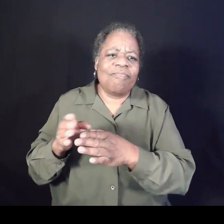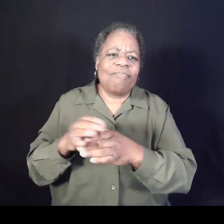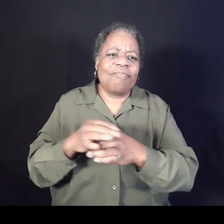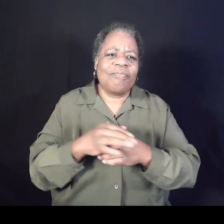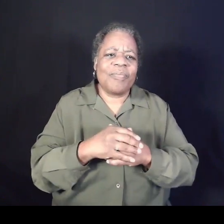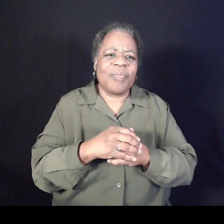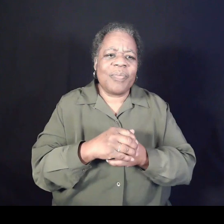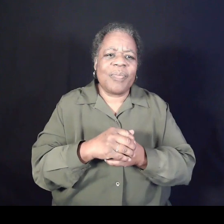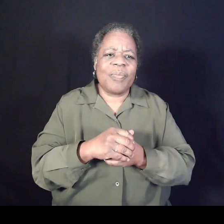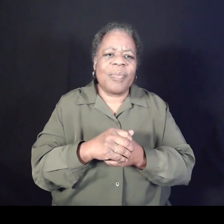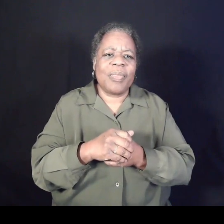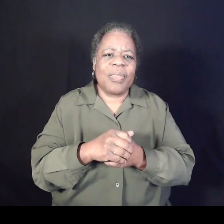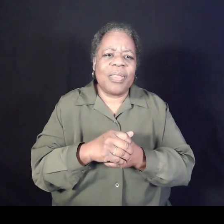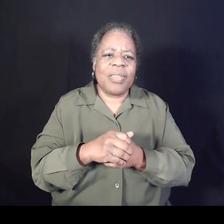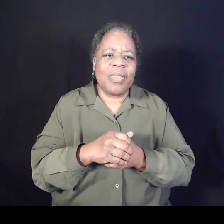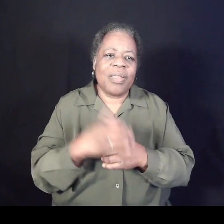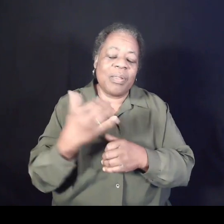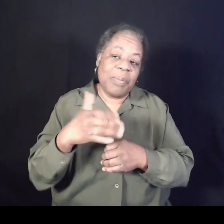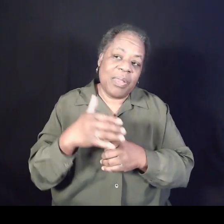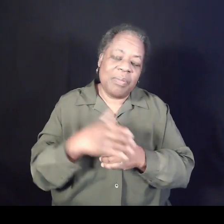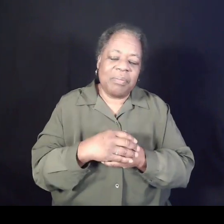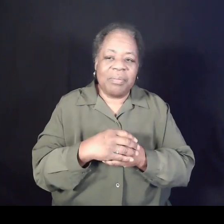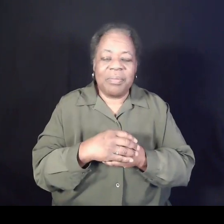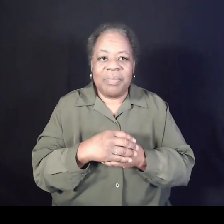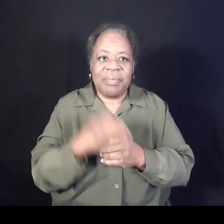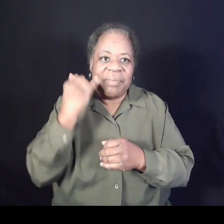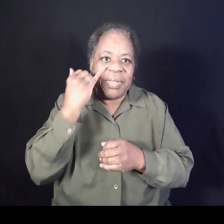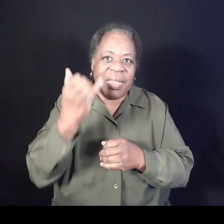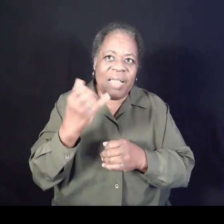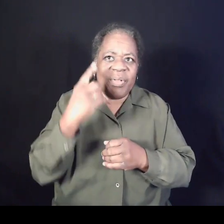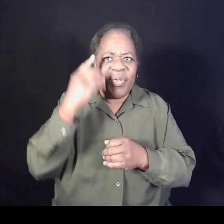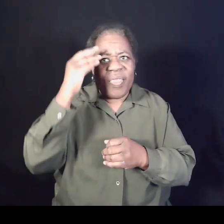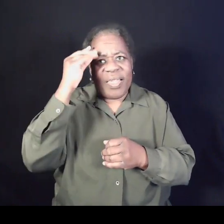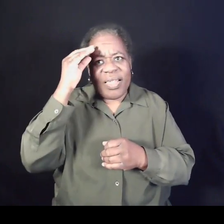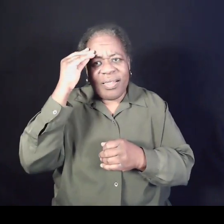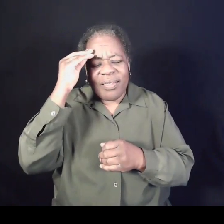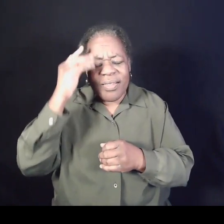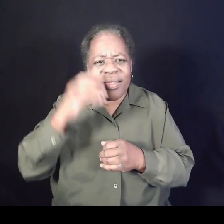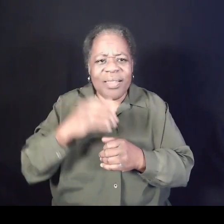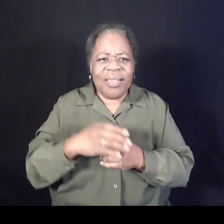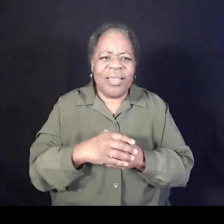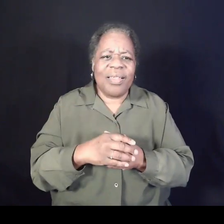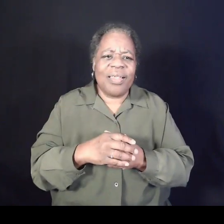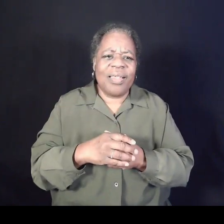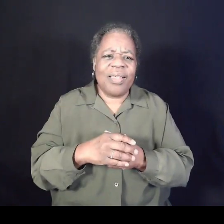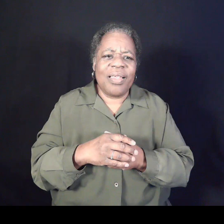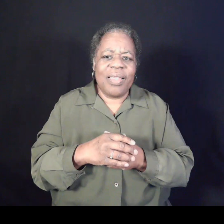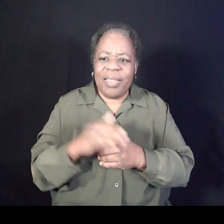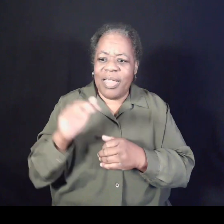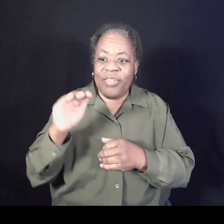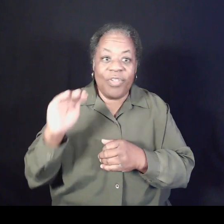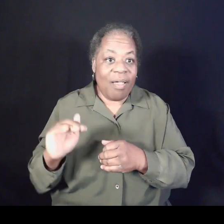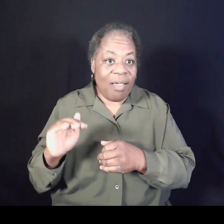Now, it's a pretty outrageous idea when you stop and think about it, that a mere child, an infant